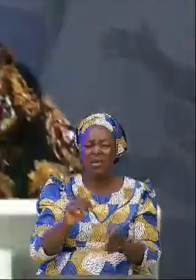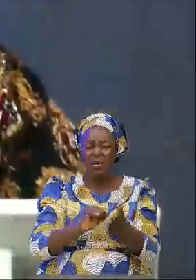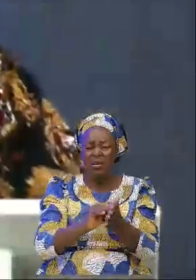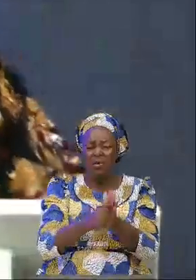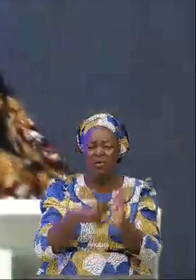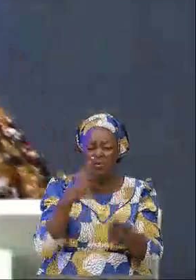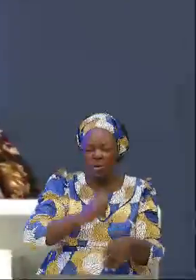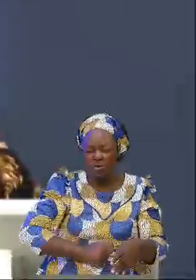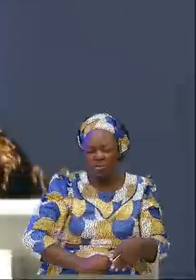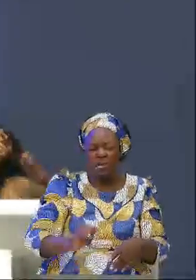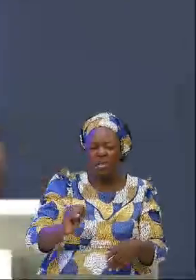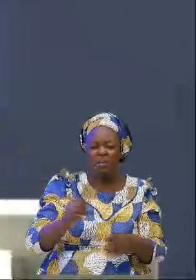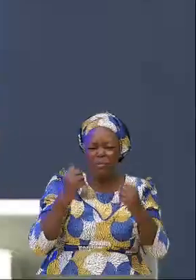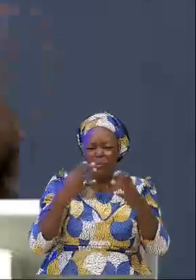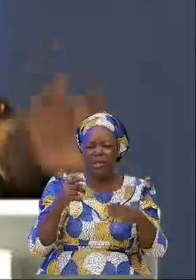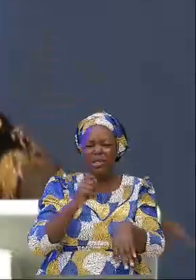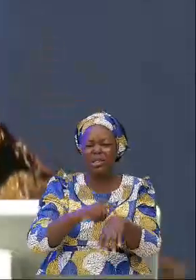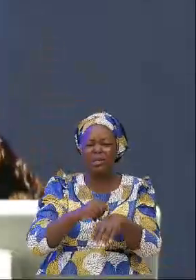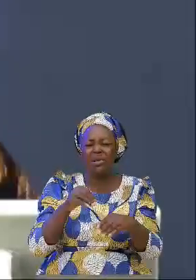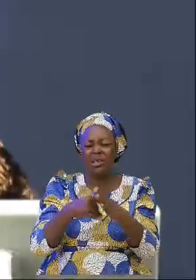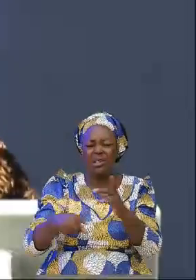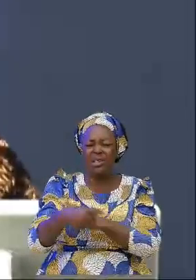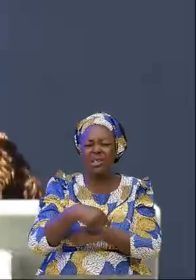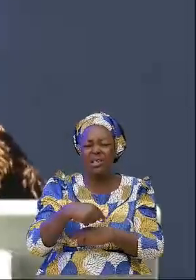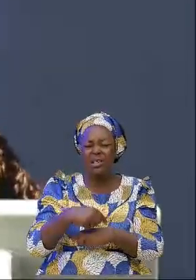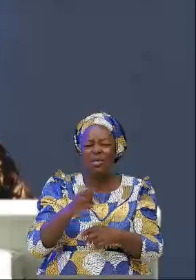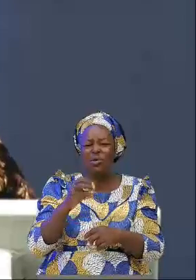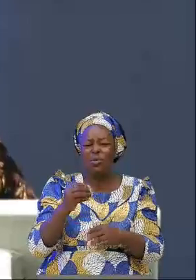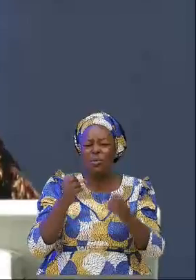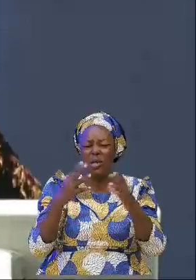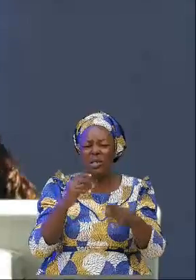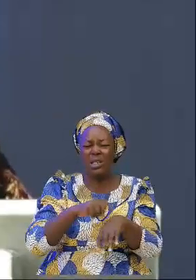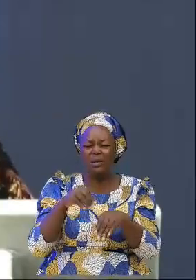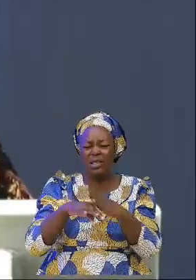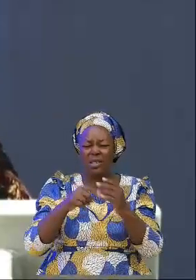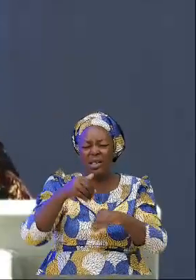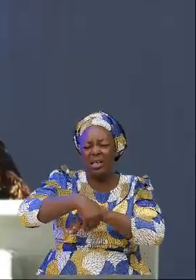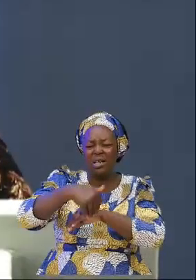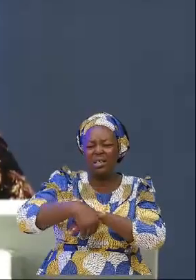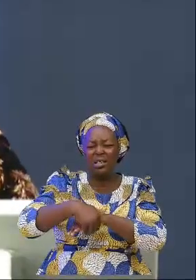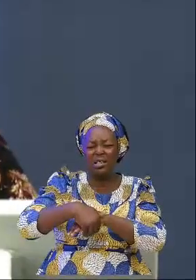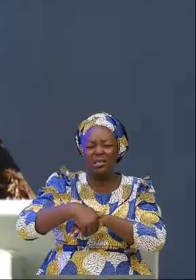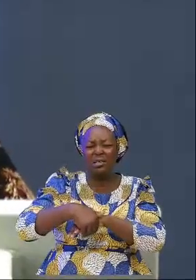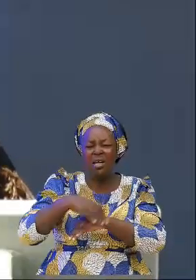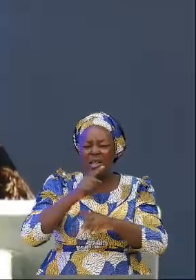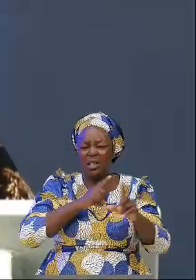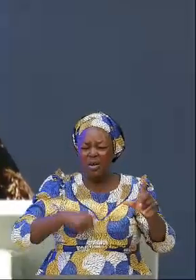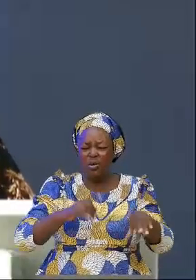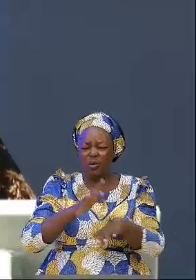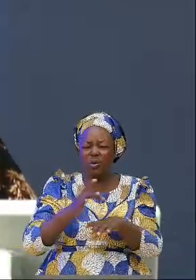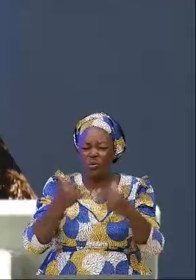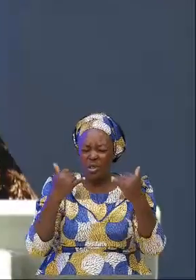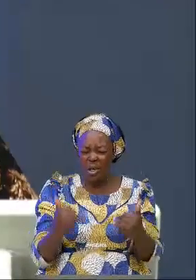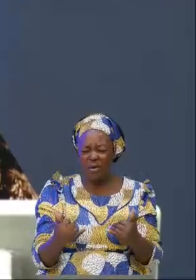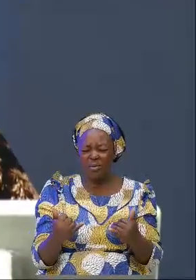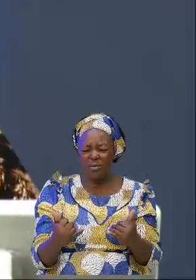Diabetes, just urinating so many times in the day, so many times